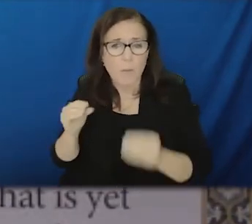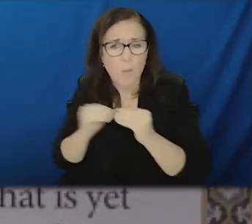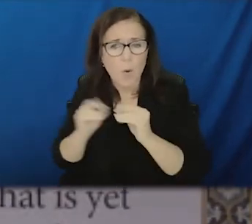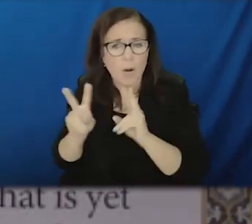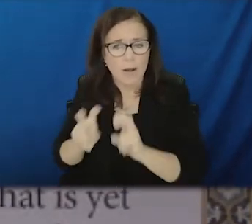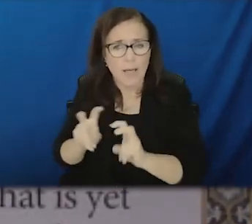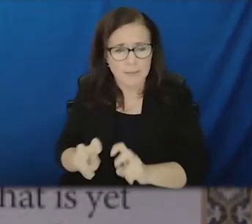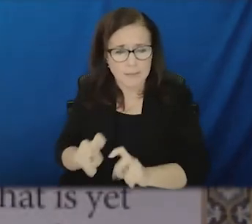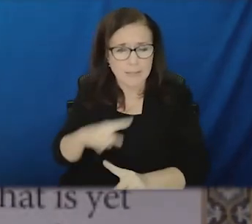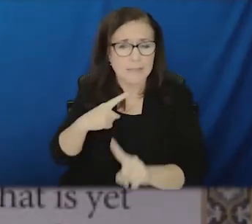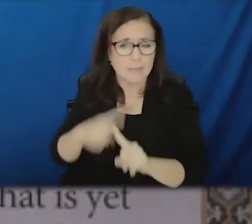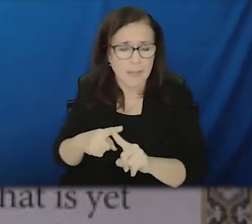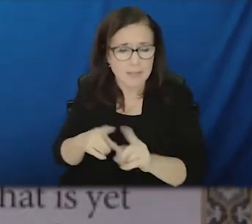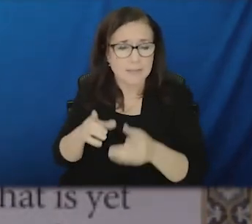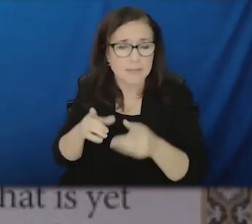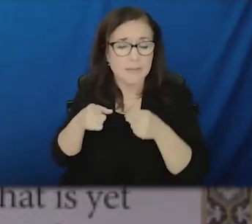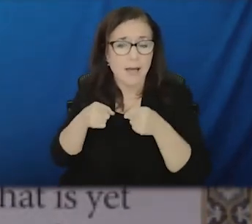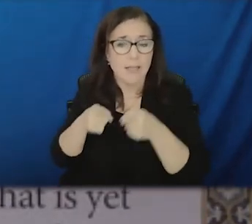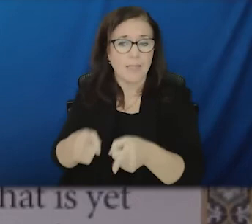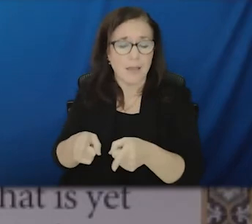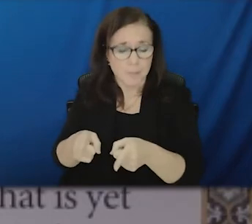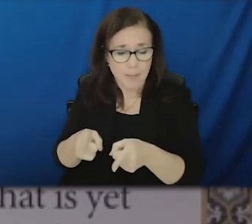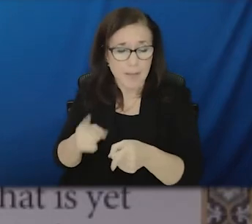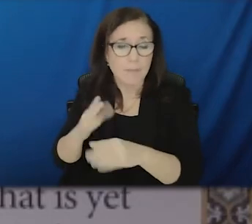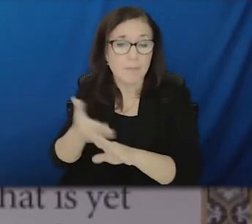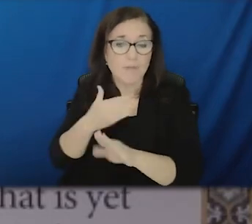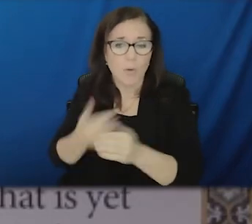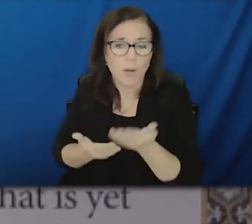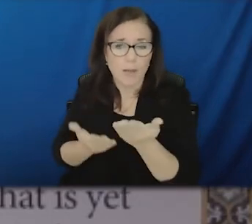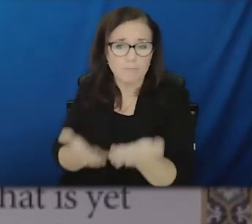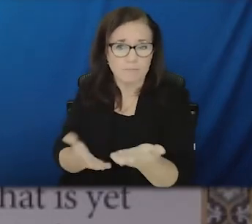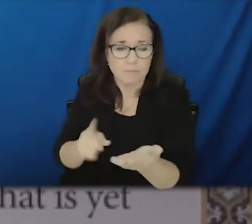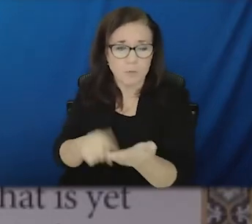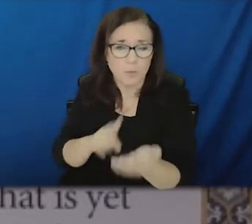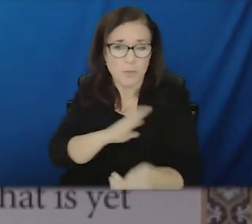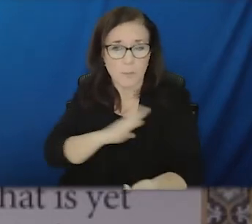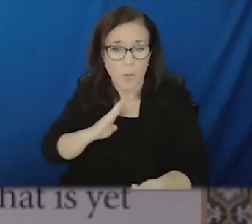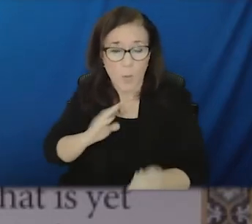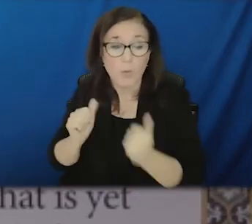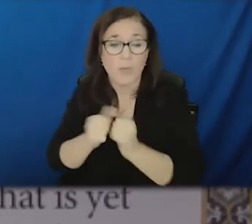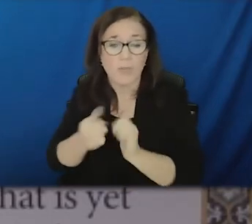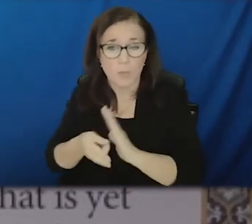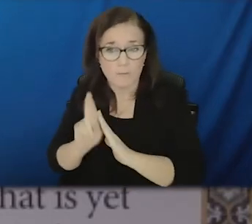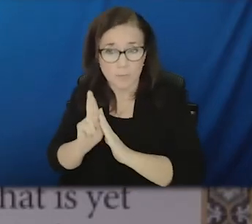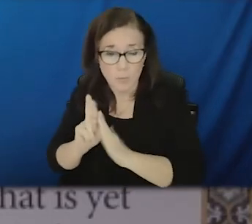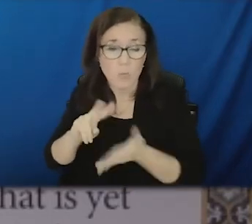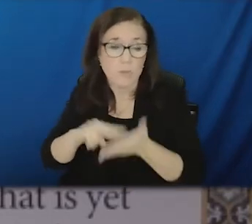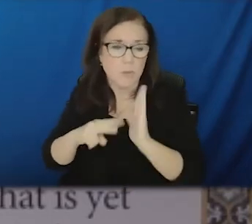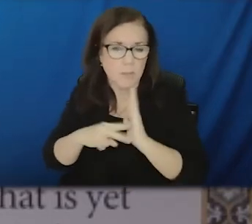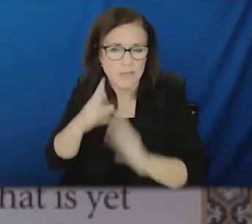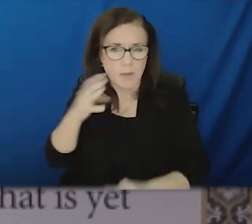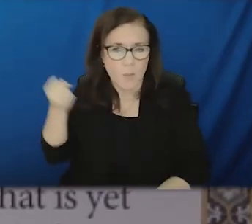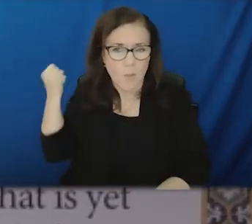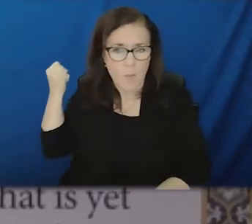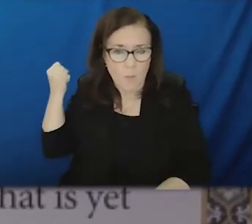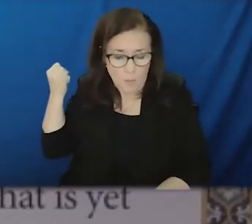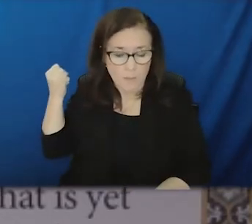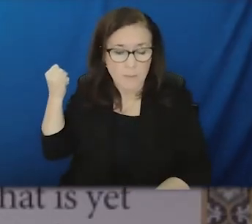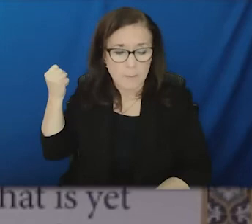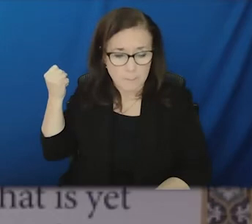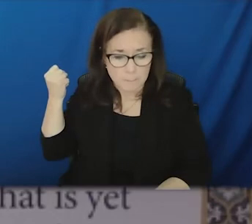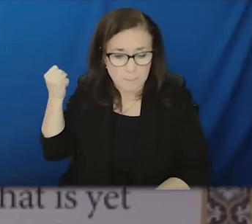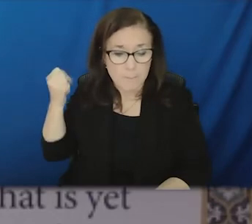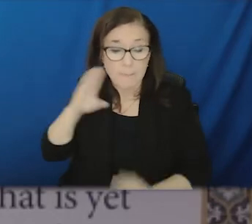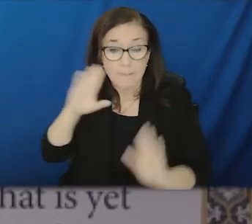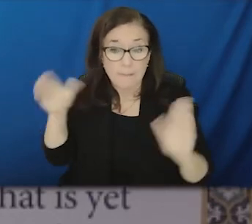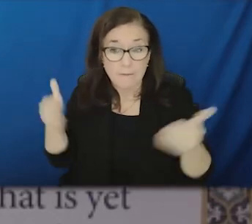current practices before bringing that to the board with review. So I will be only